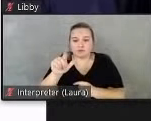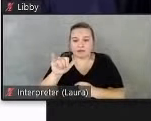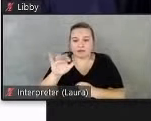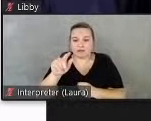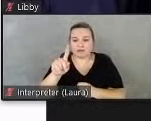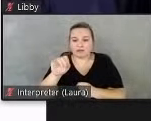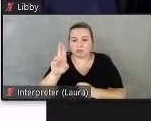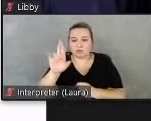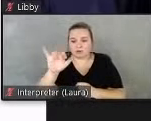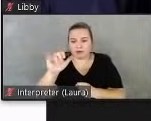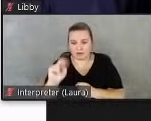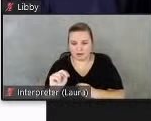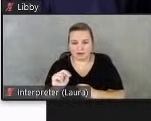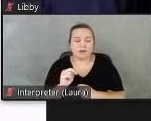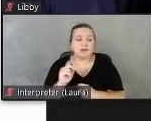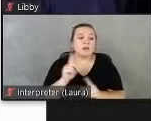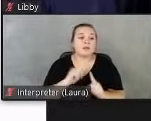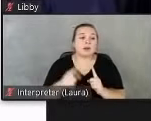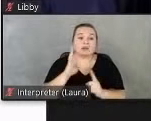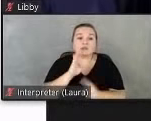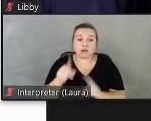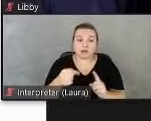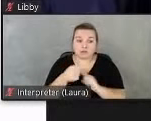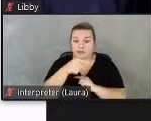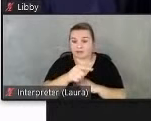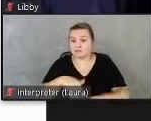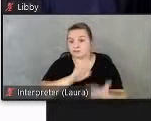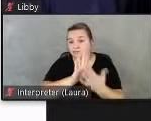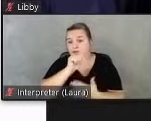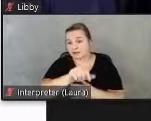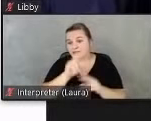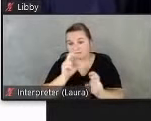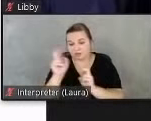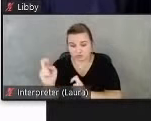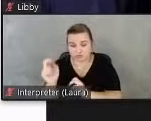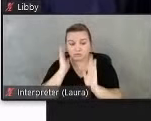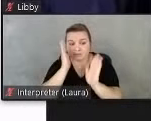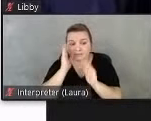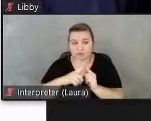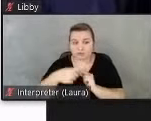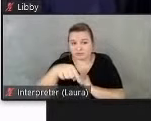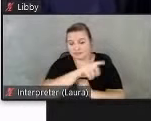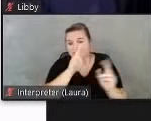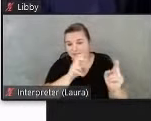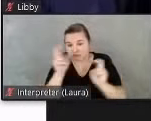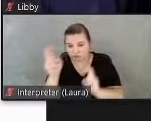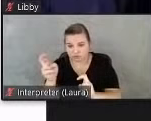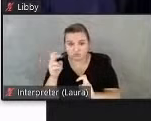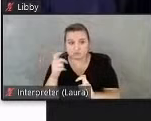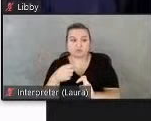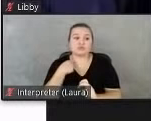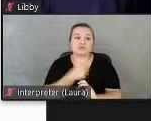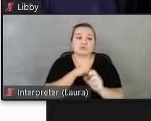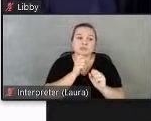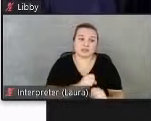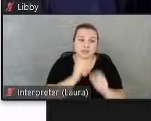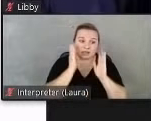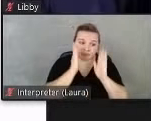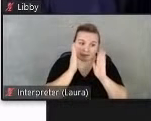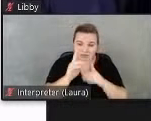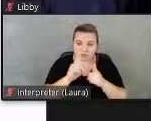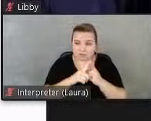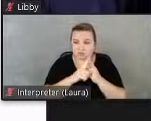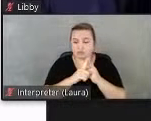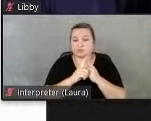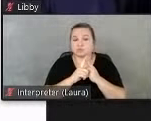about this. Is to address these issues and pay attention to these issues so that we can pay attention to and dealing with these things and